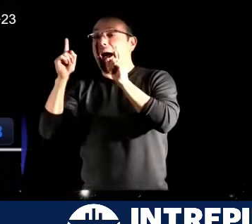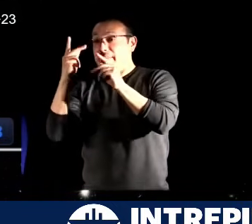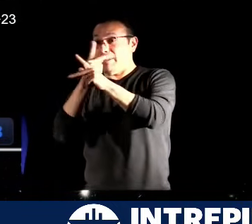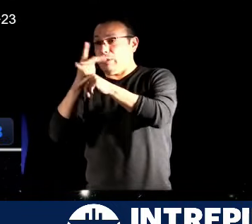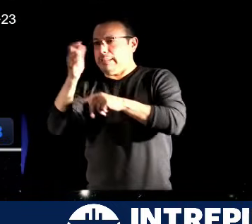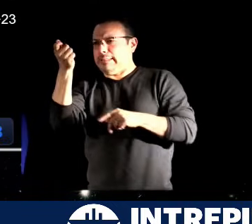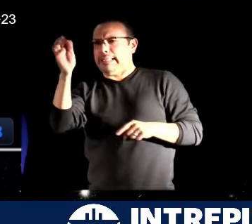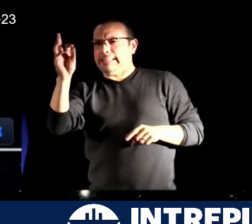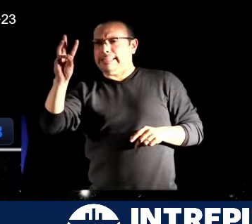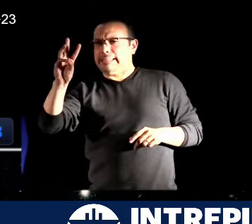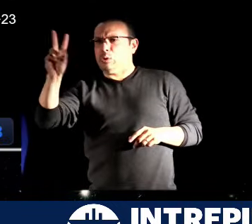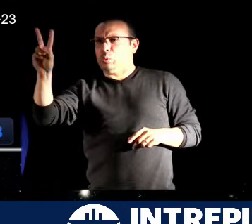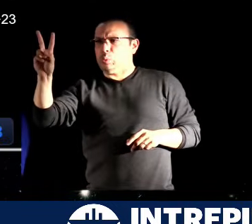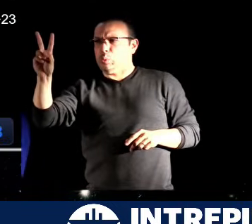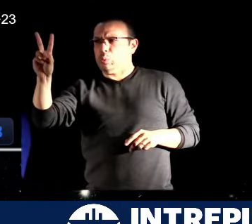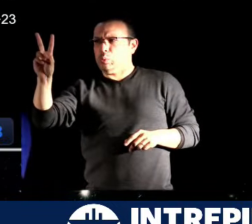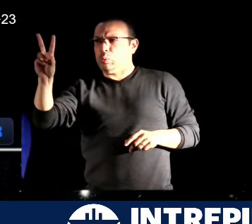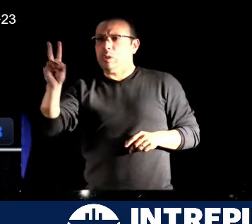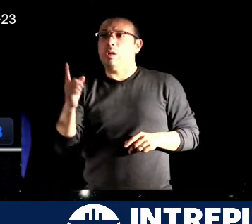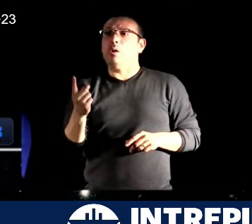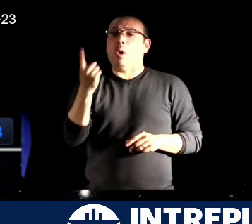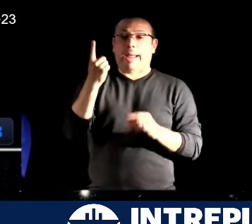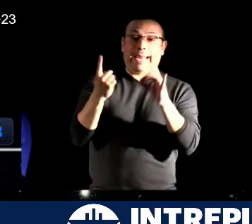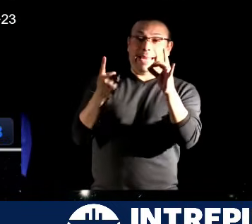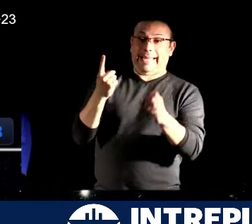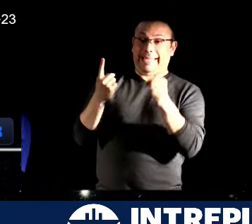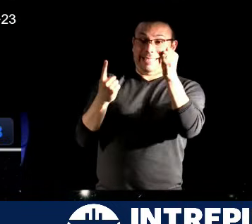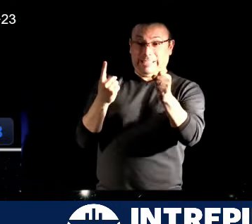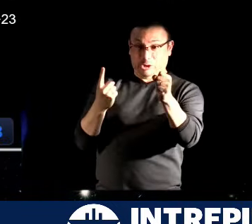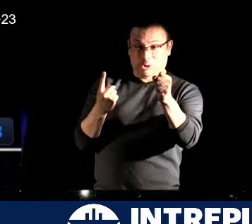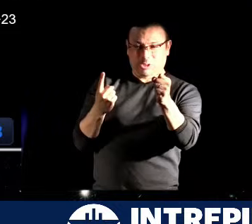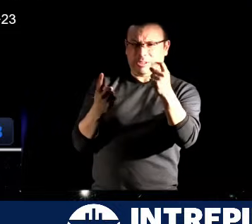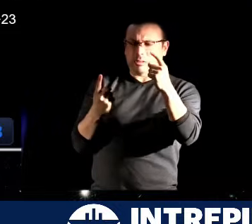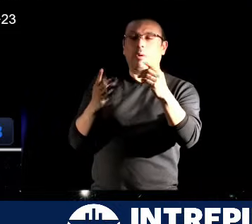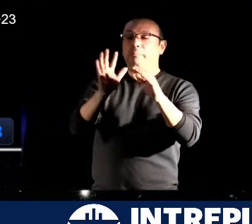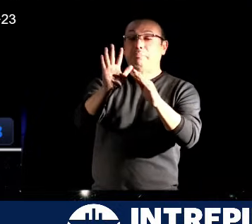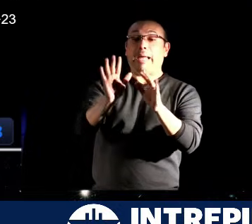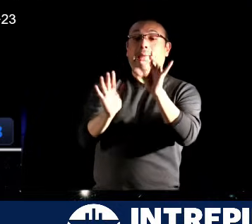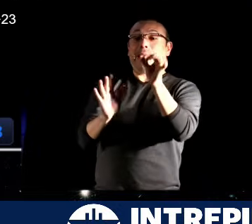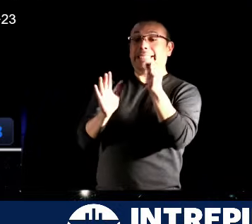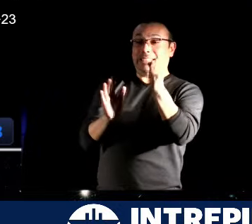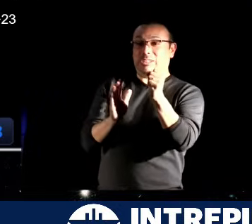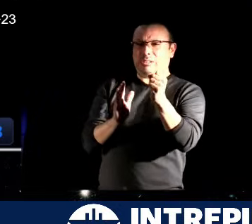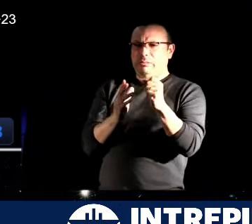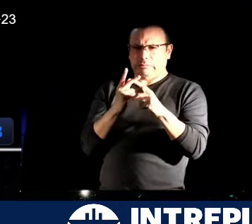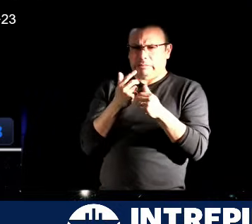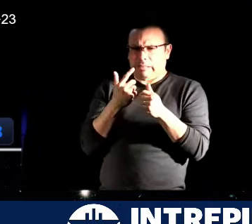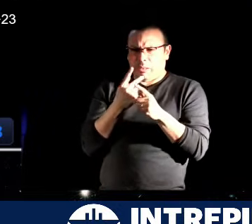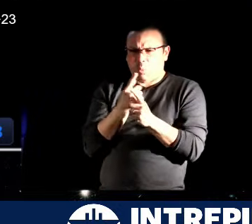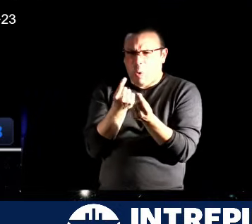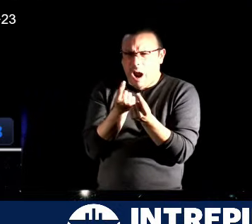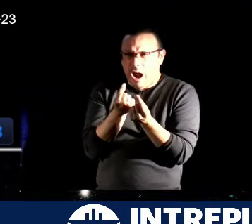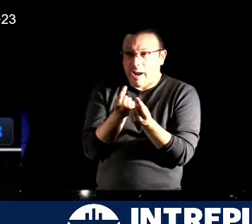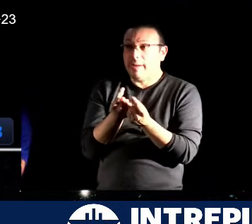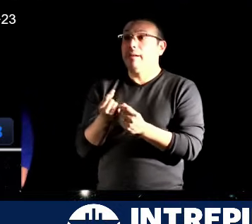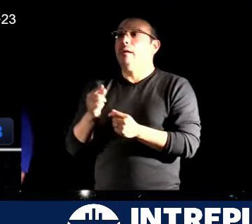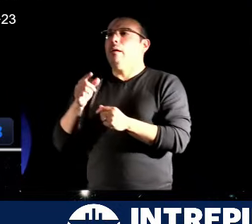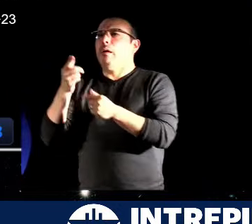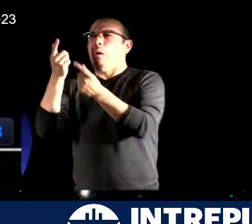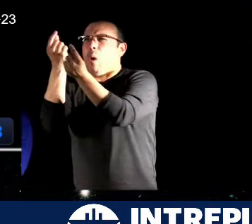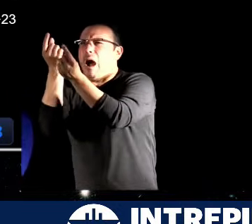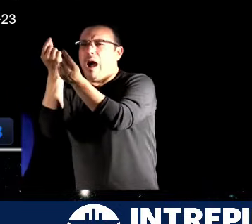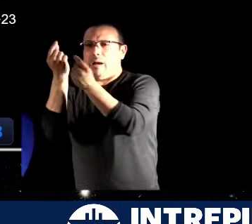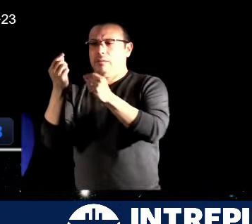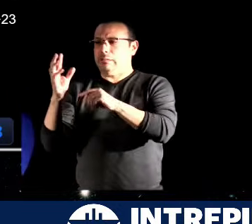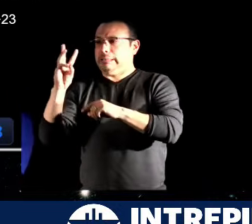One of them is over 80 years old, and the other one is over 60 years old. Parker Solar Probe now is going to almost close them